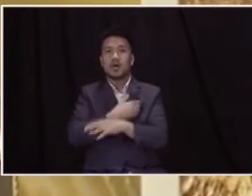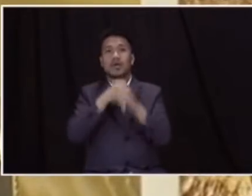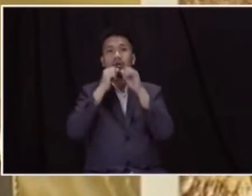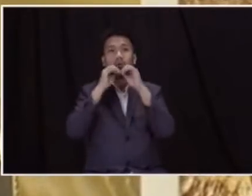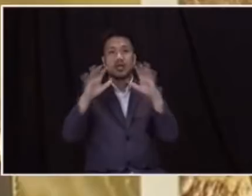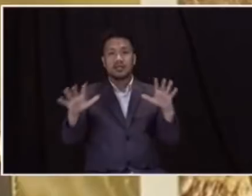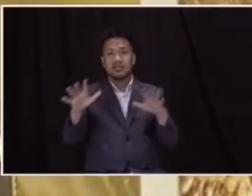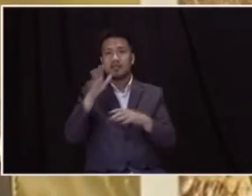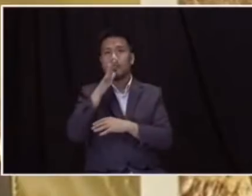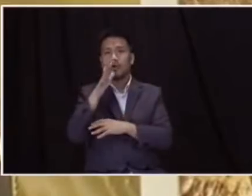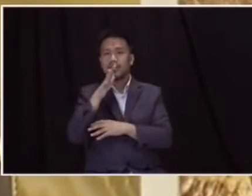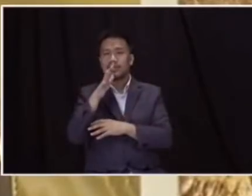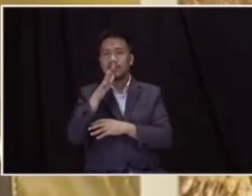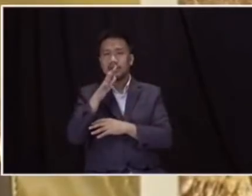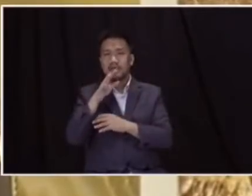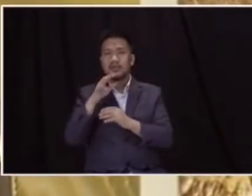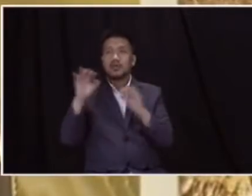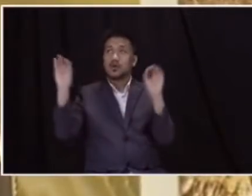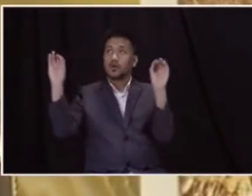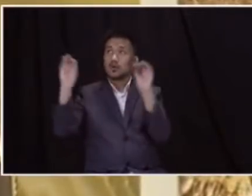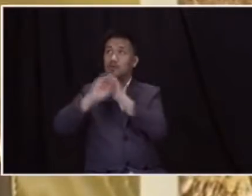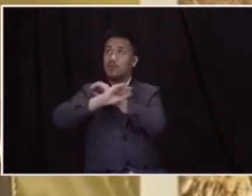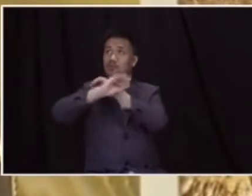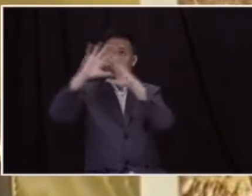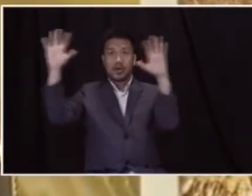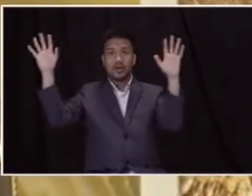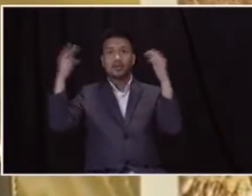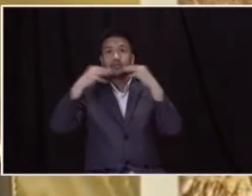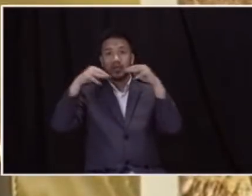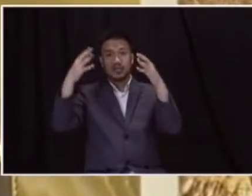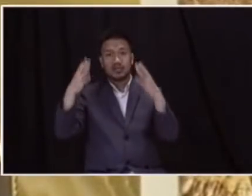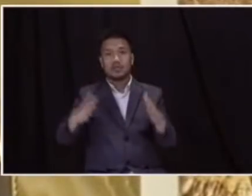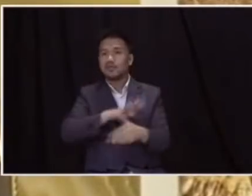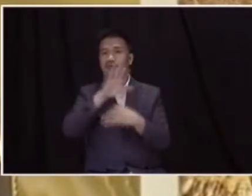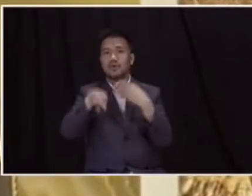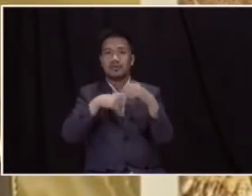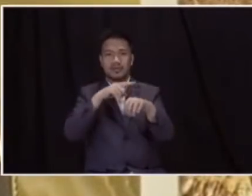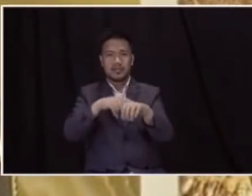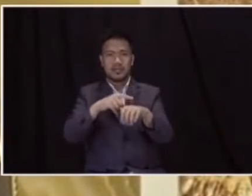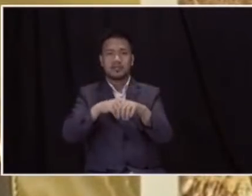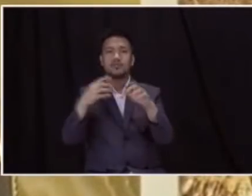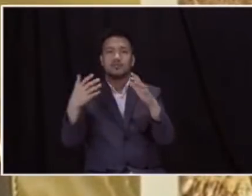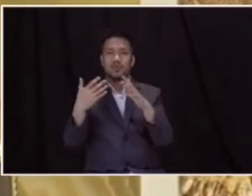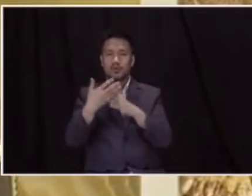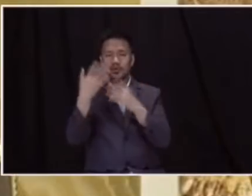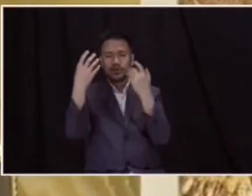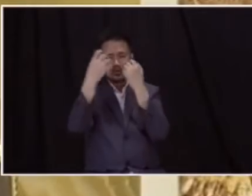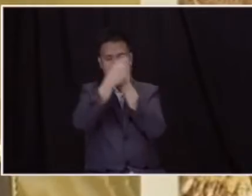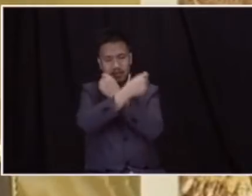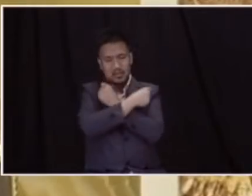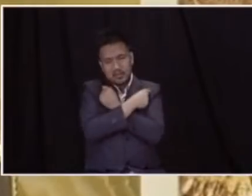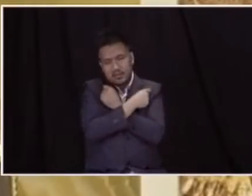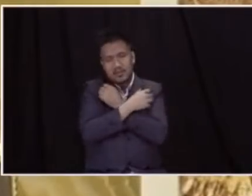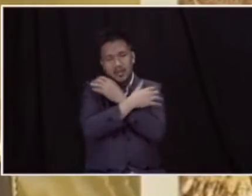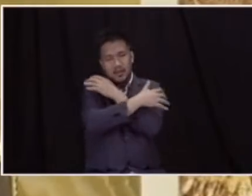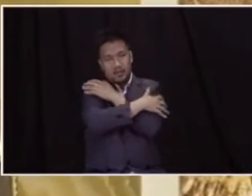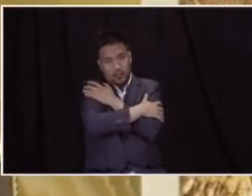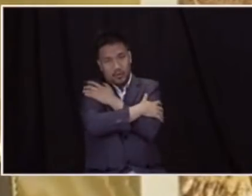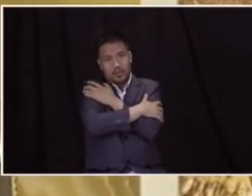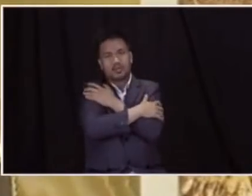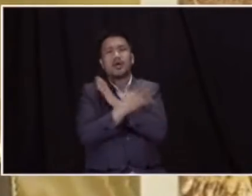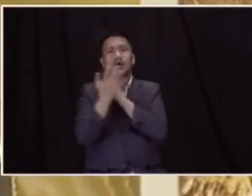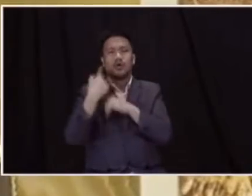Mother, the brightest herald of all times. In her loving embrace, we always